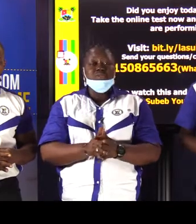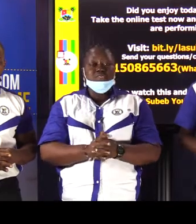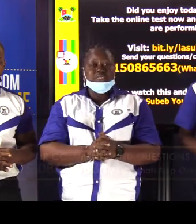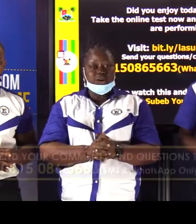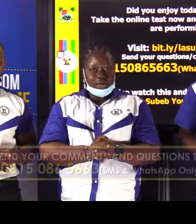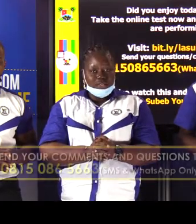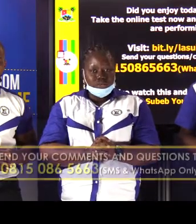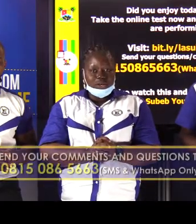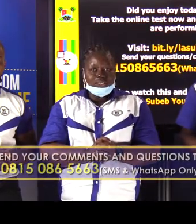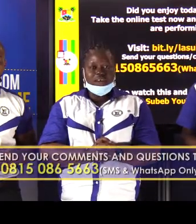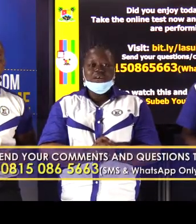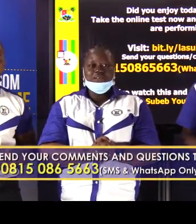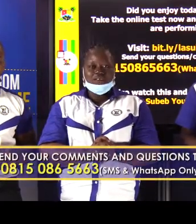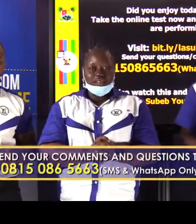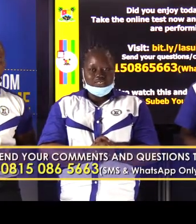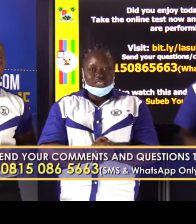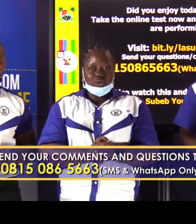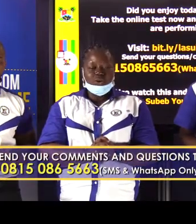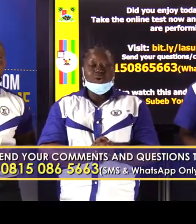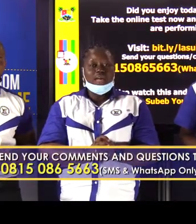to 081